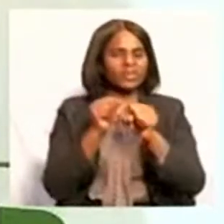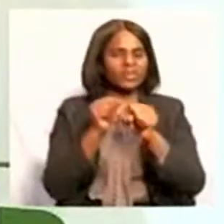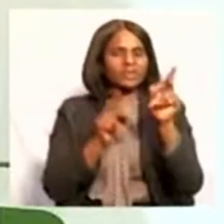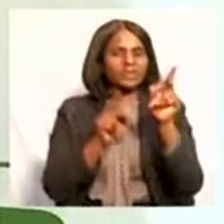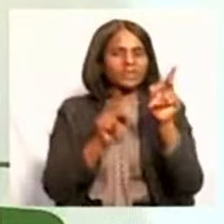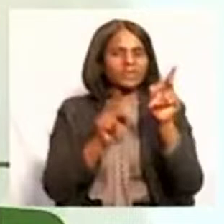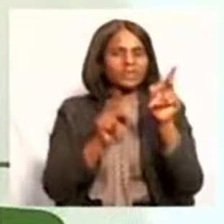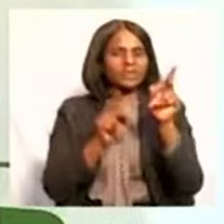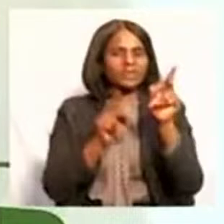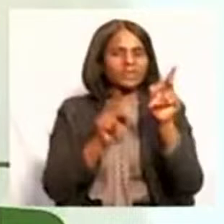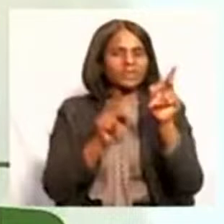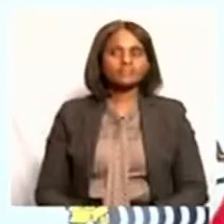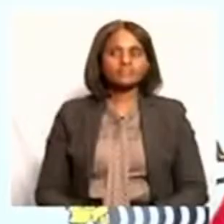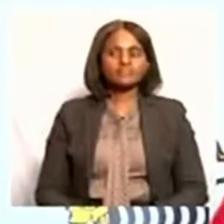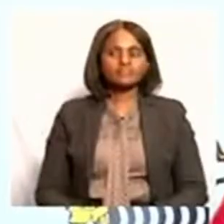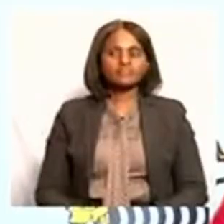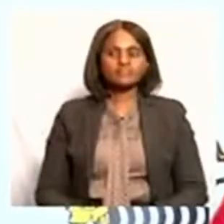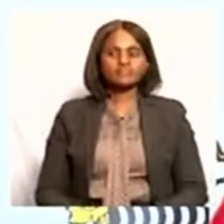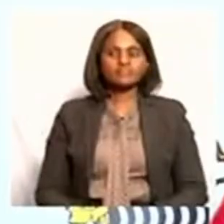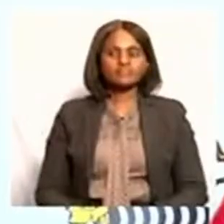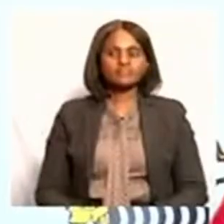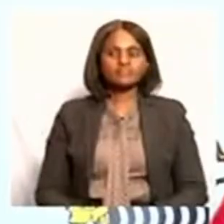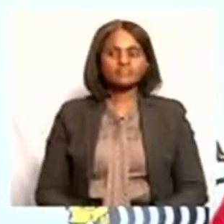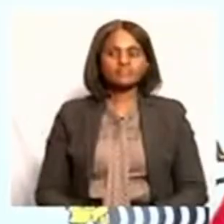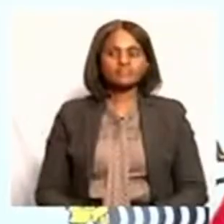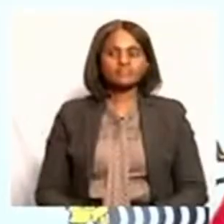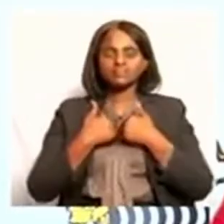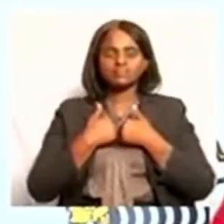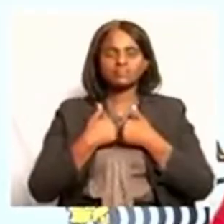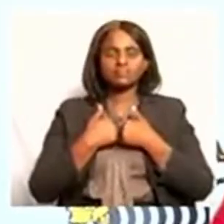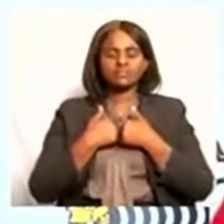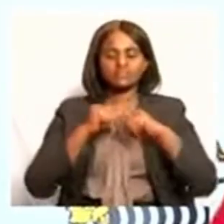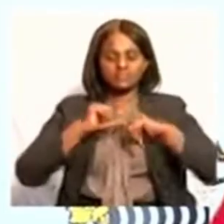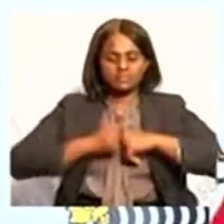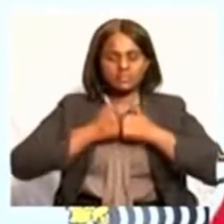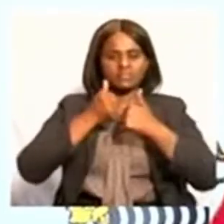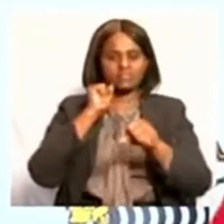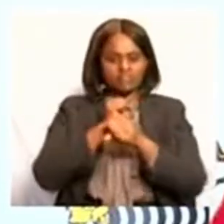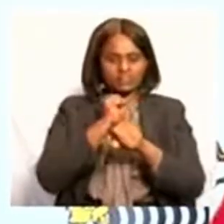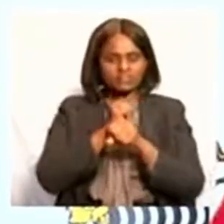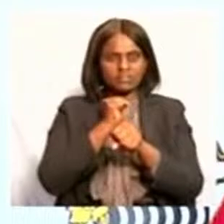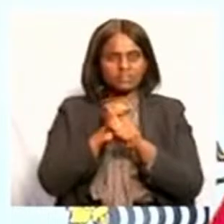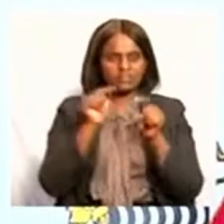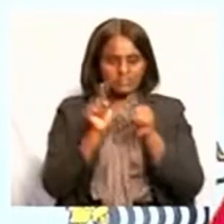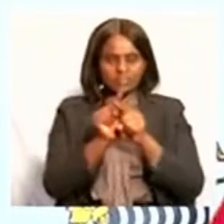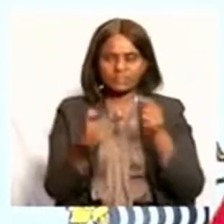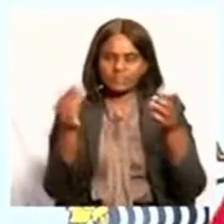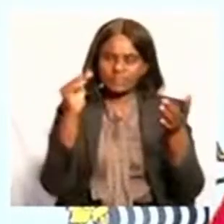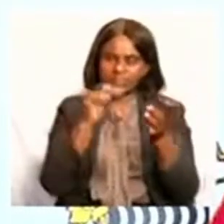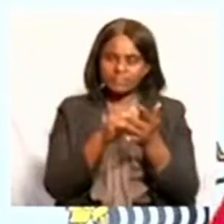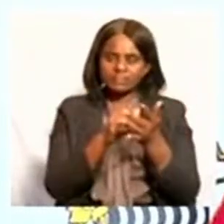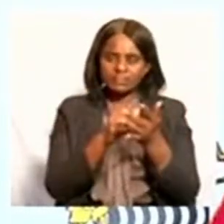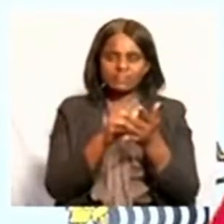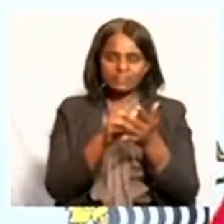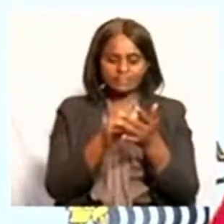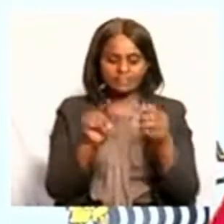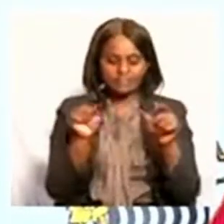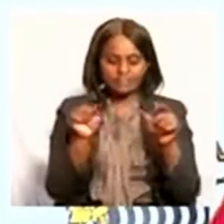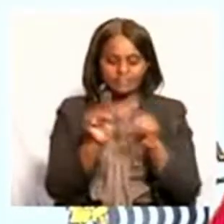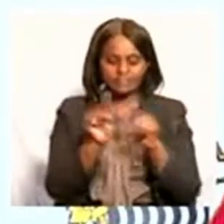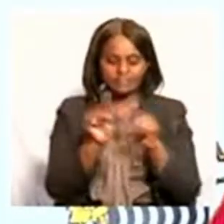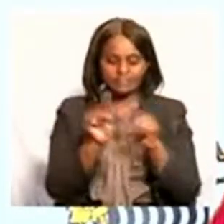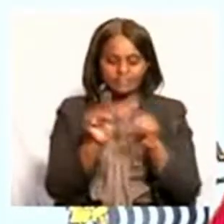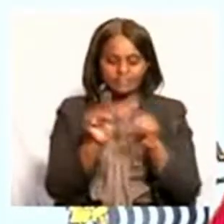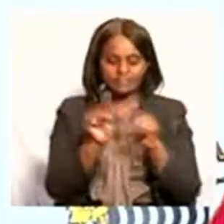Okay, so we've also come up with an initiative to also address